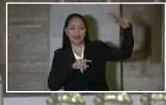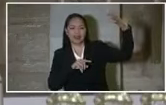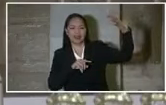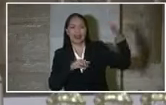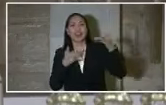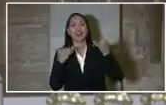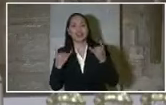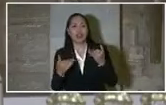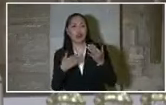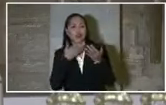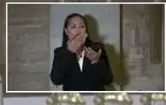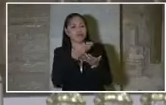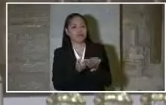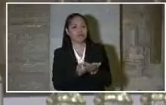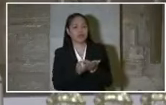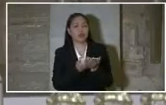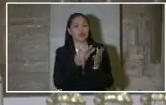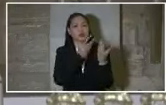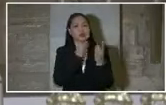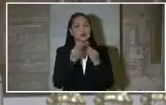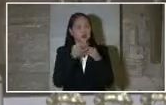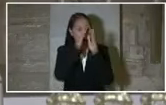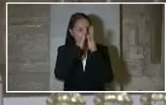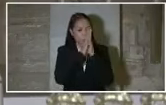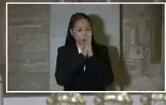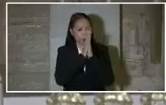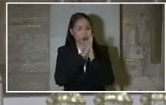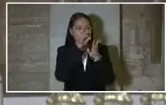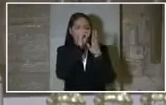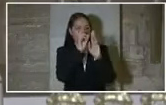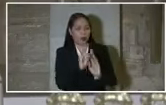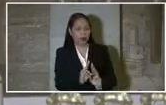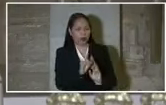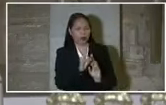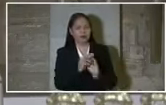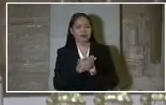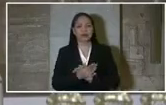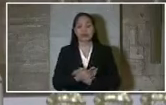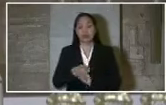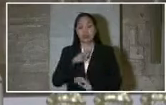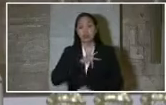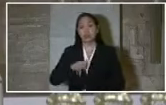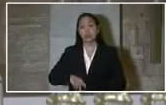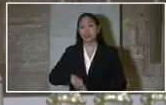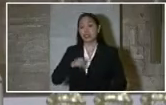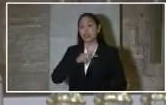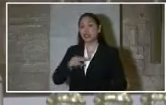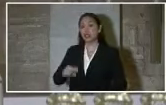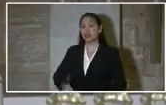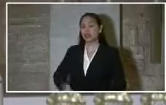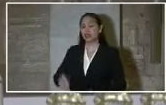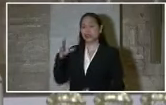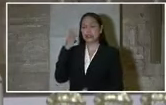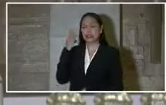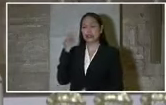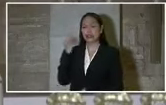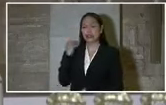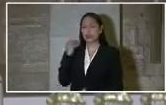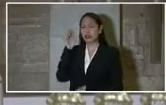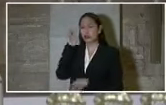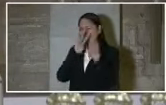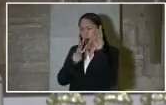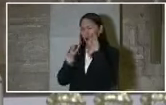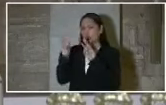him homage." When King Herod heard this, he was greatly troubled, and